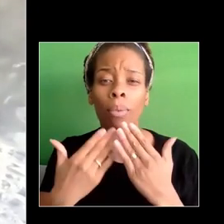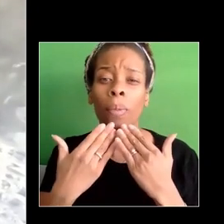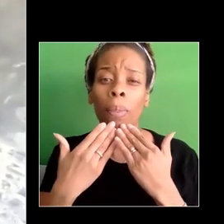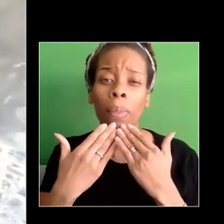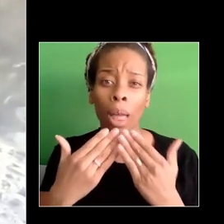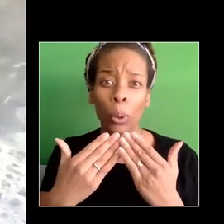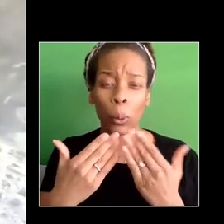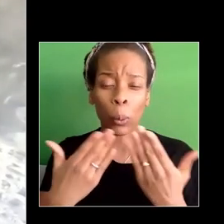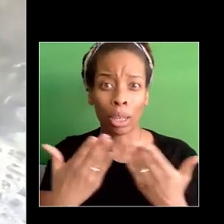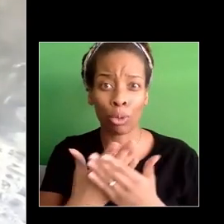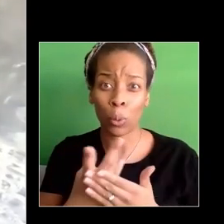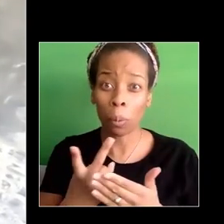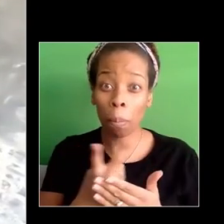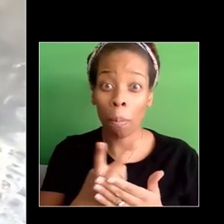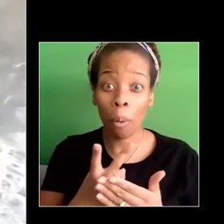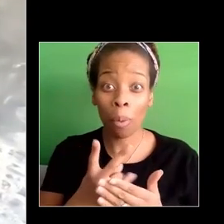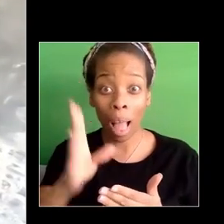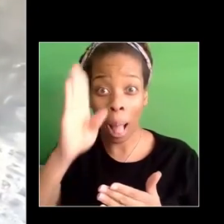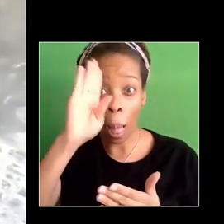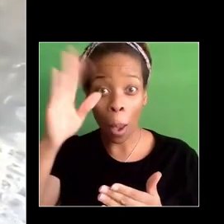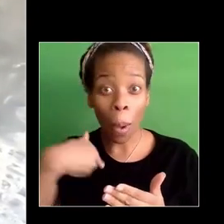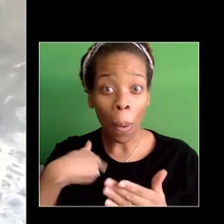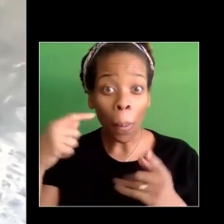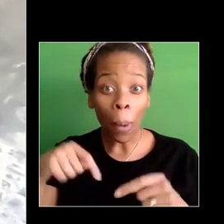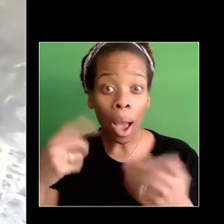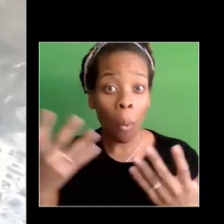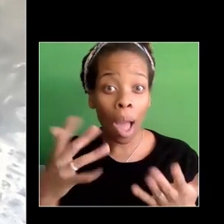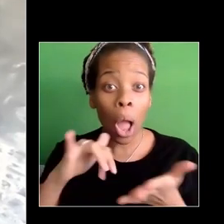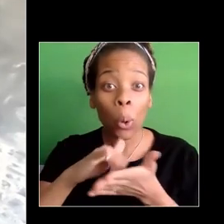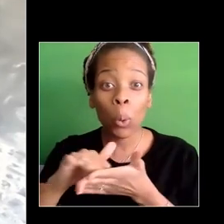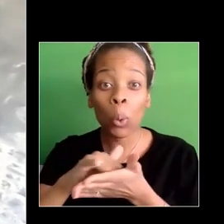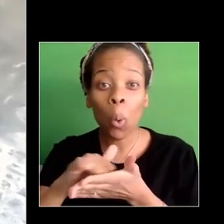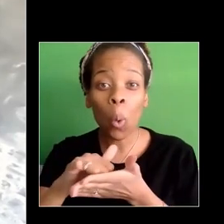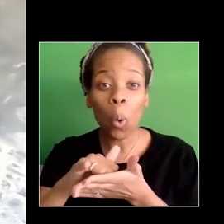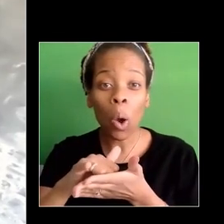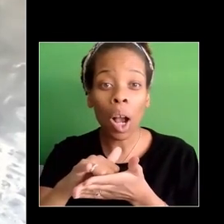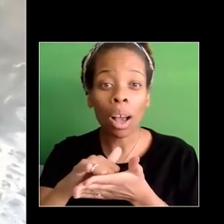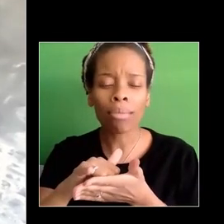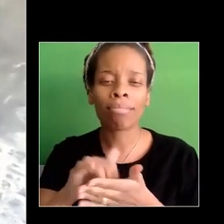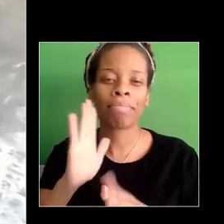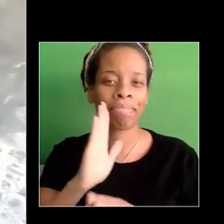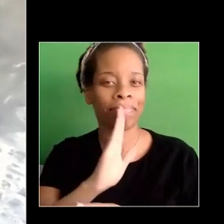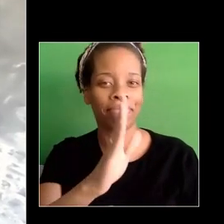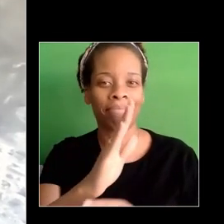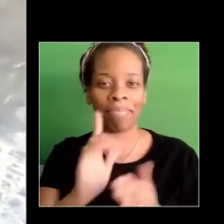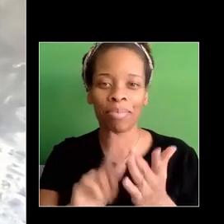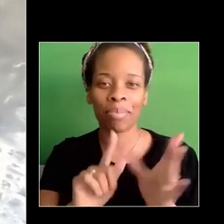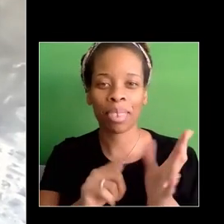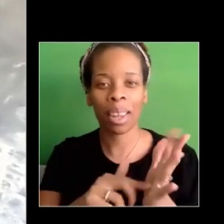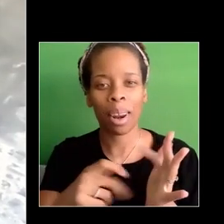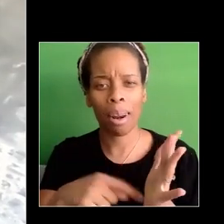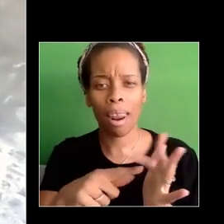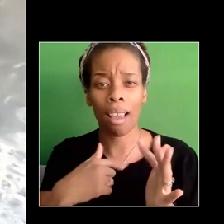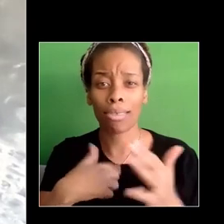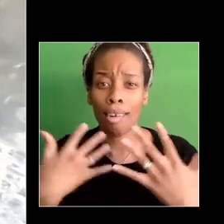introduction, and hello from New York. And hello, Lynette. It is so incredible to be here with